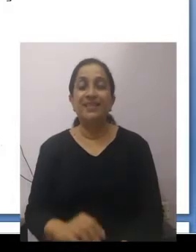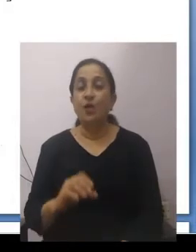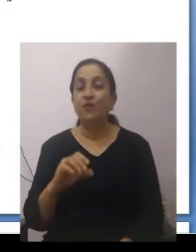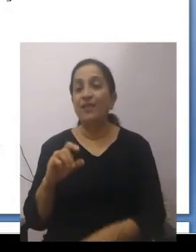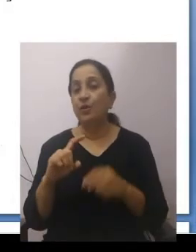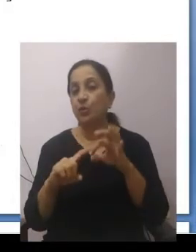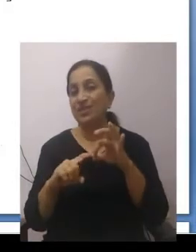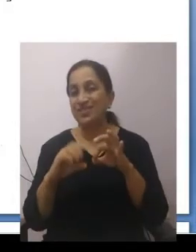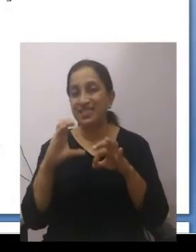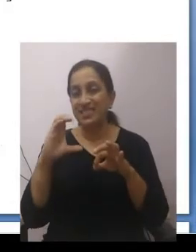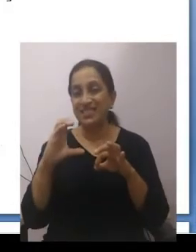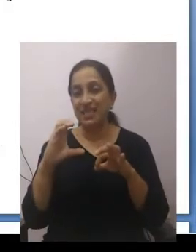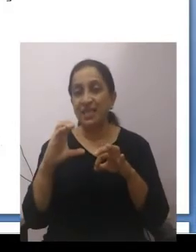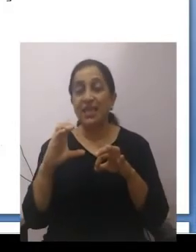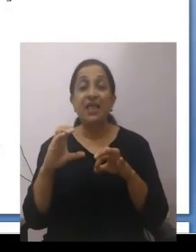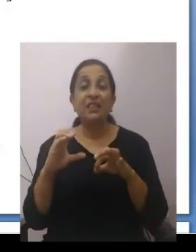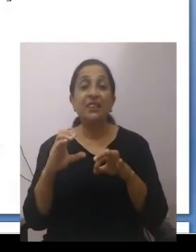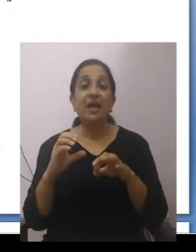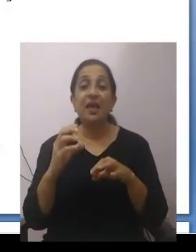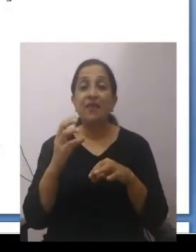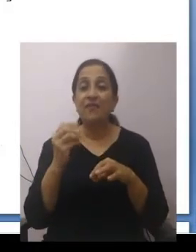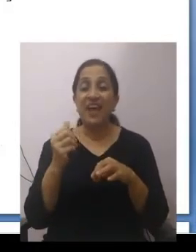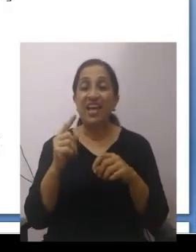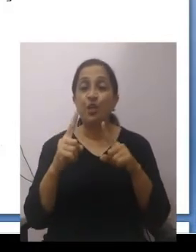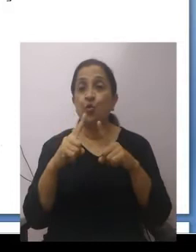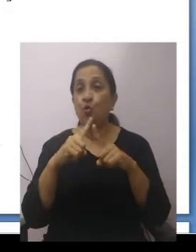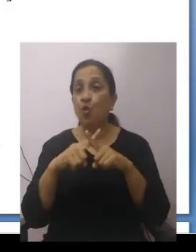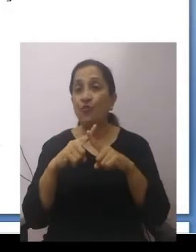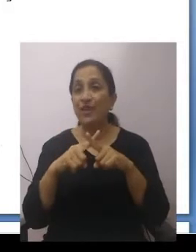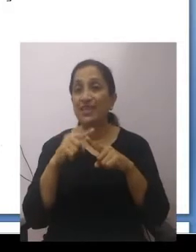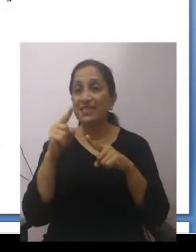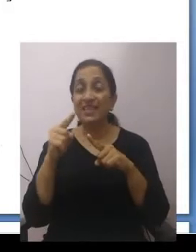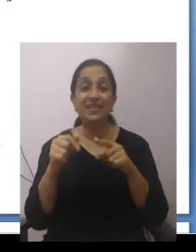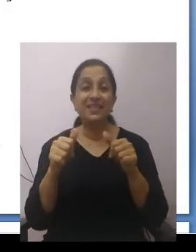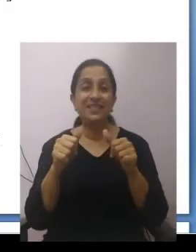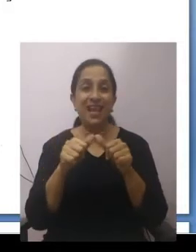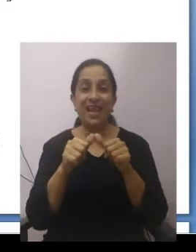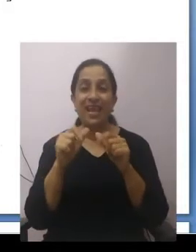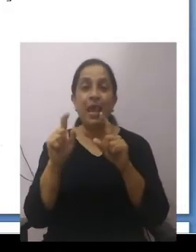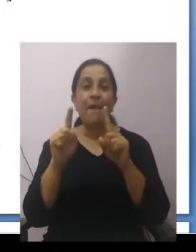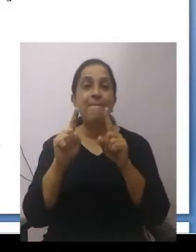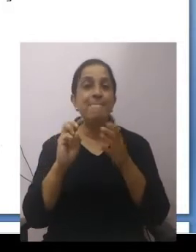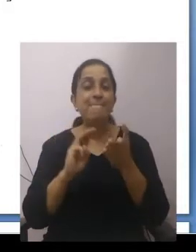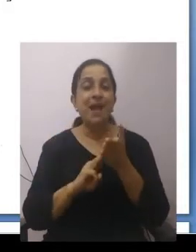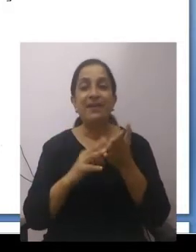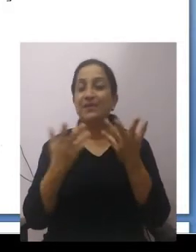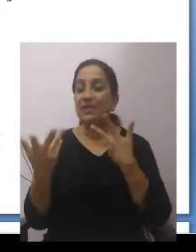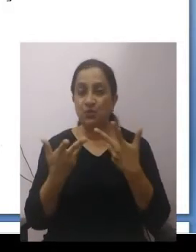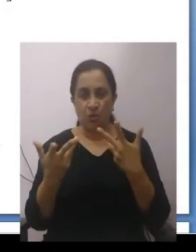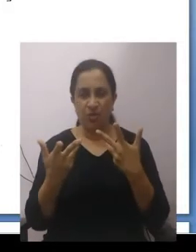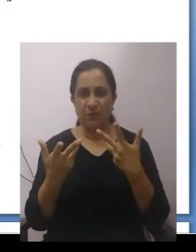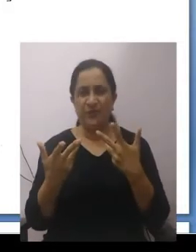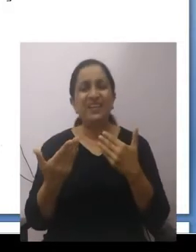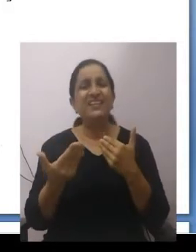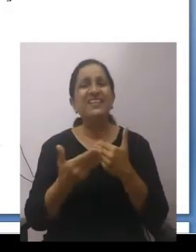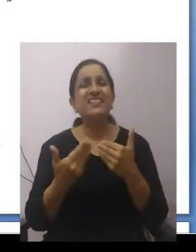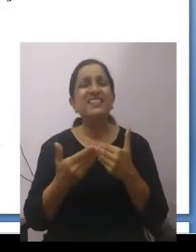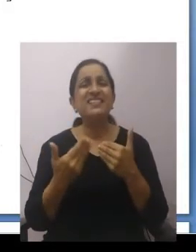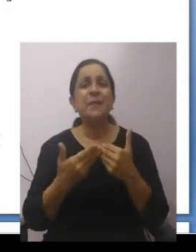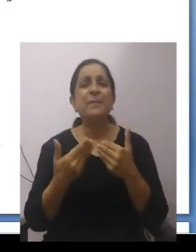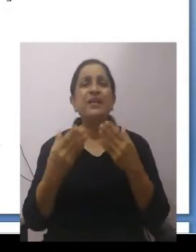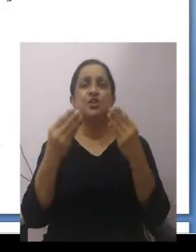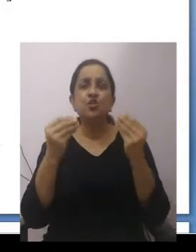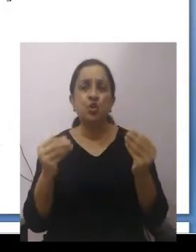See, what is the value of x in this matrix? This is nothing but a simple solution of the matrix. So